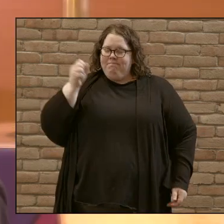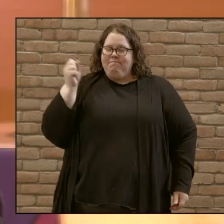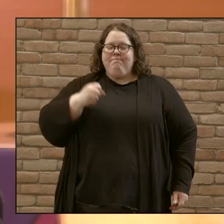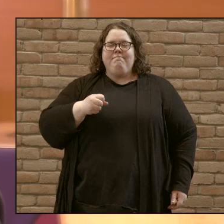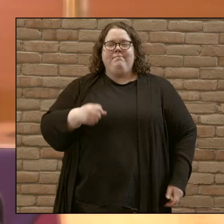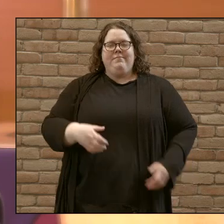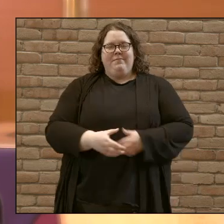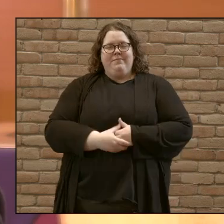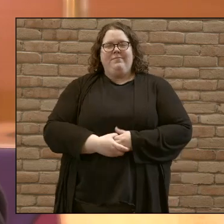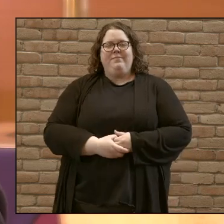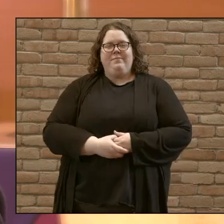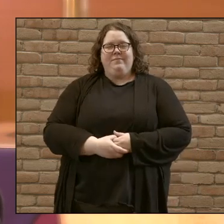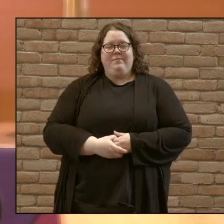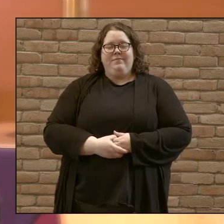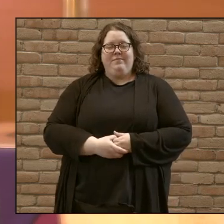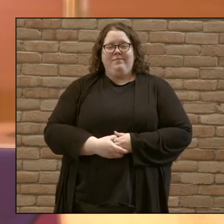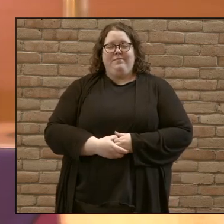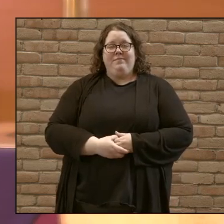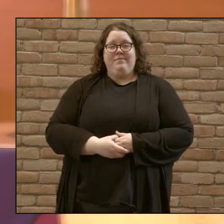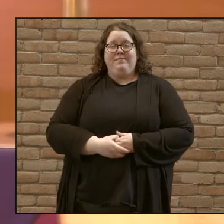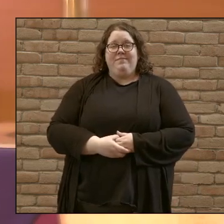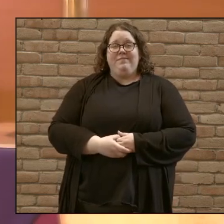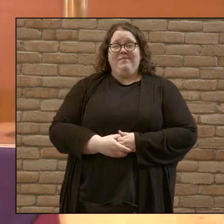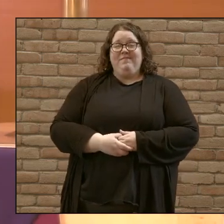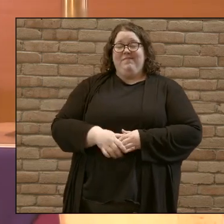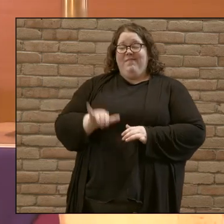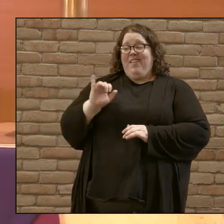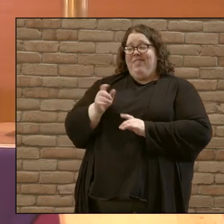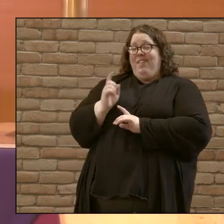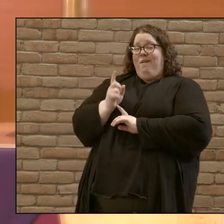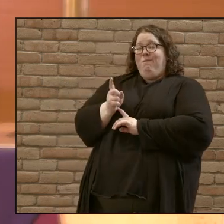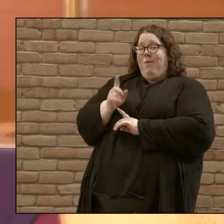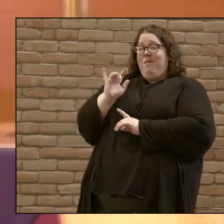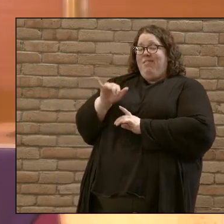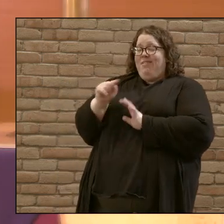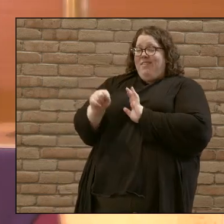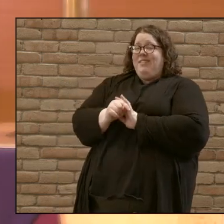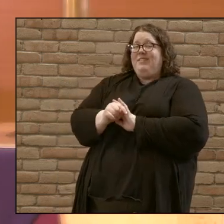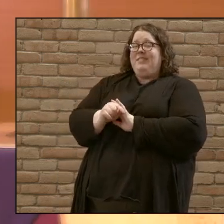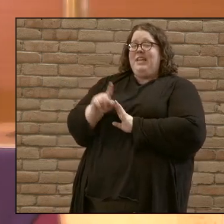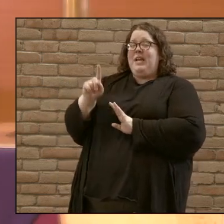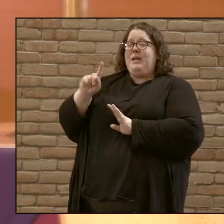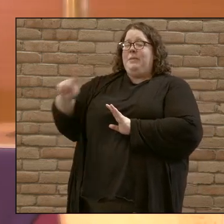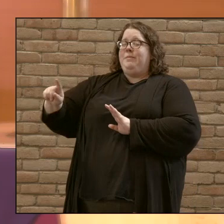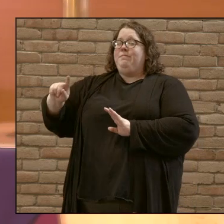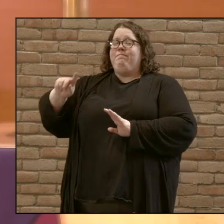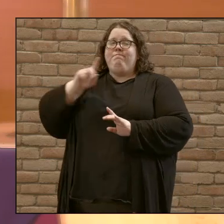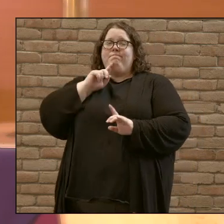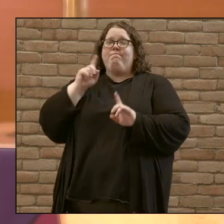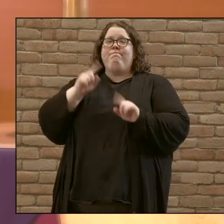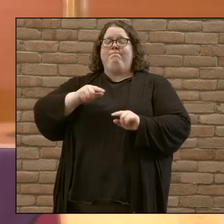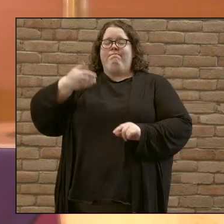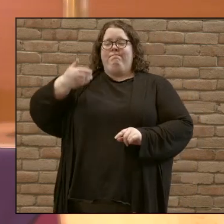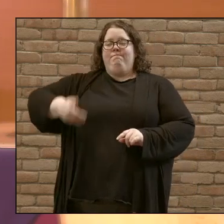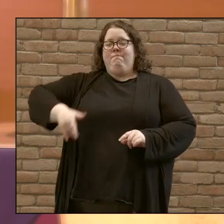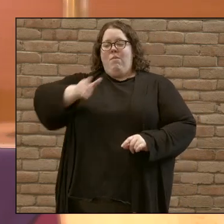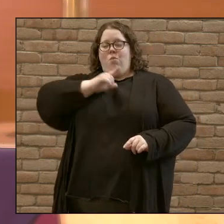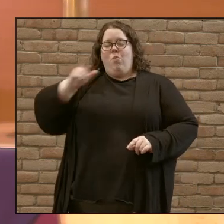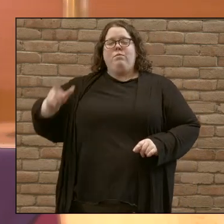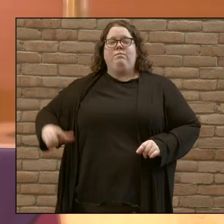And in that moment, Jesus is declaring his lordship as he ministers